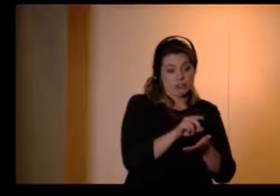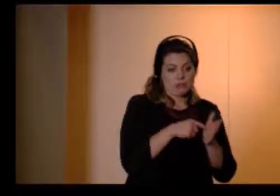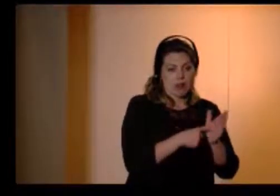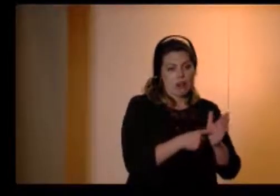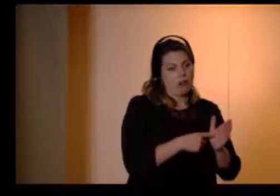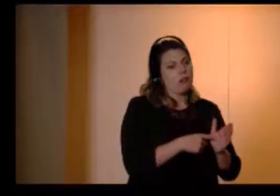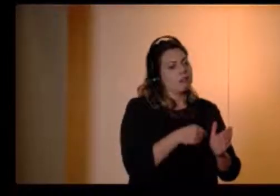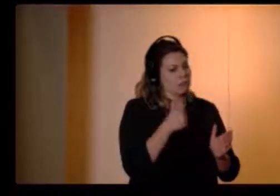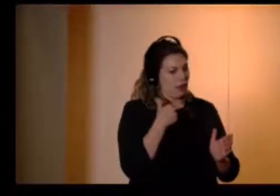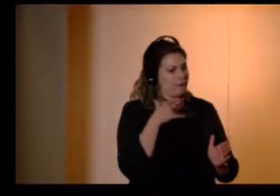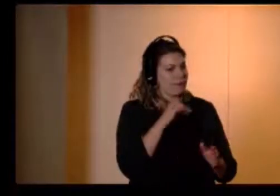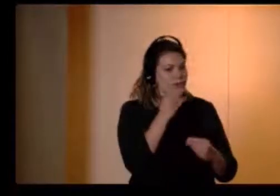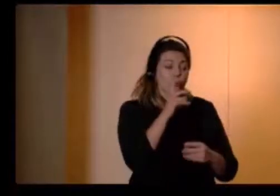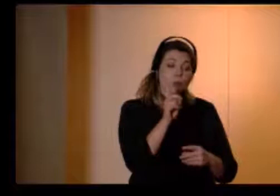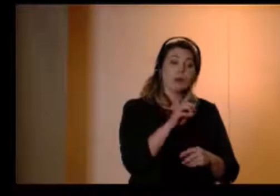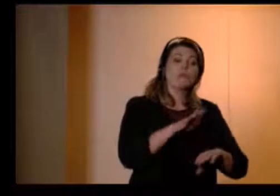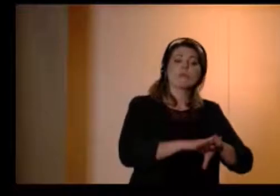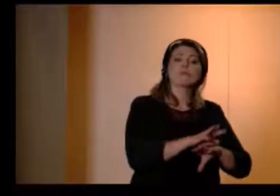content on our website.